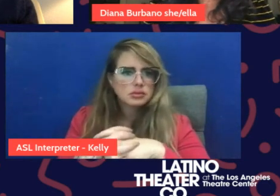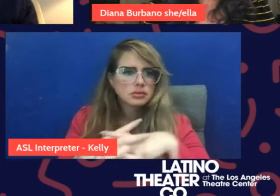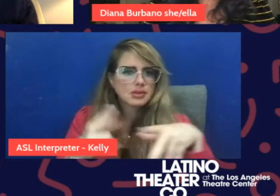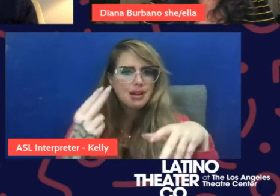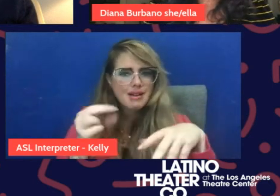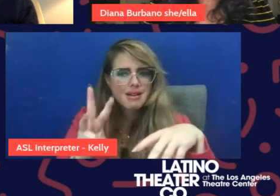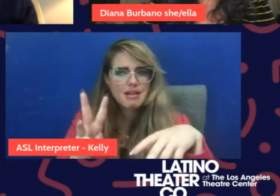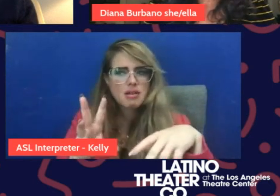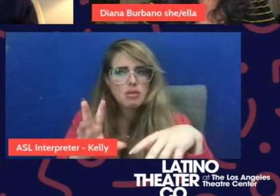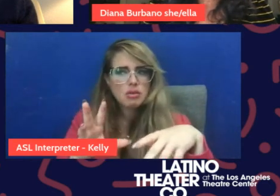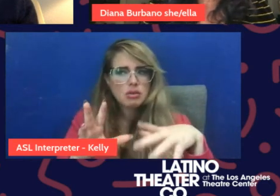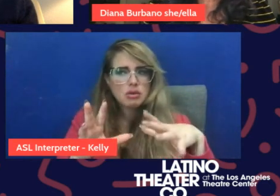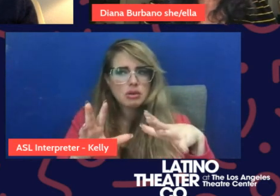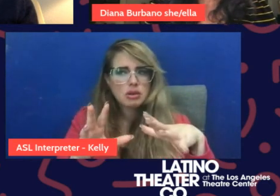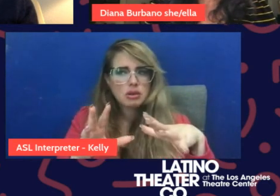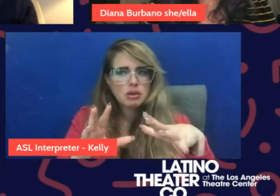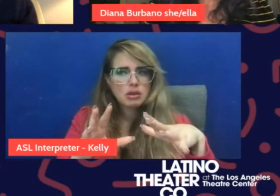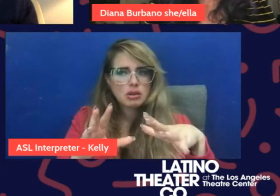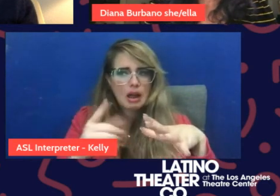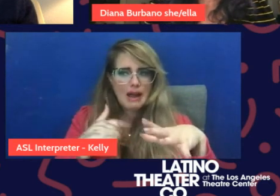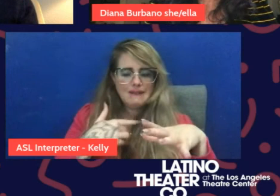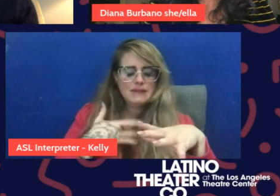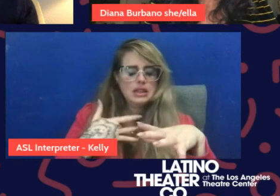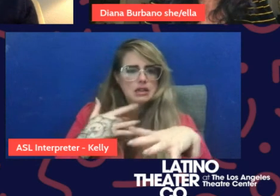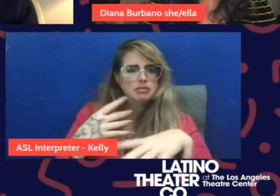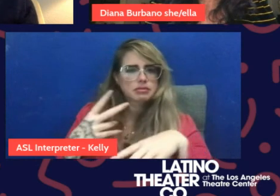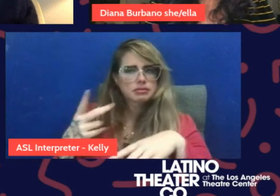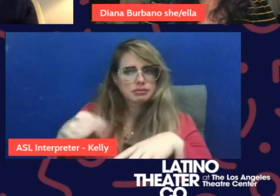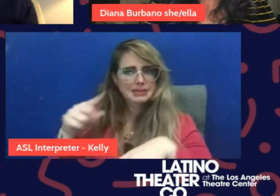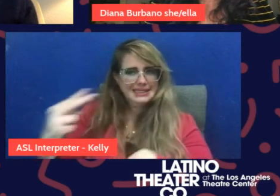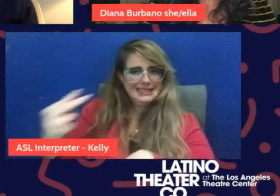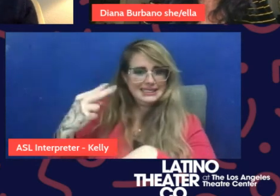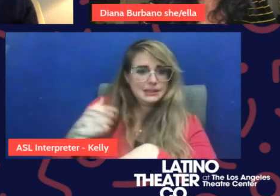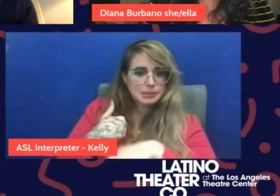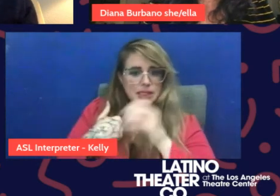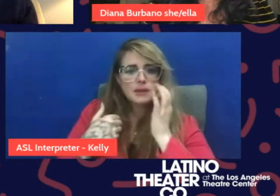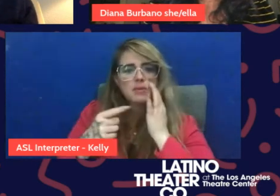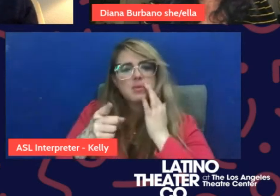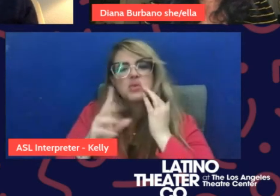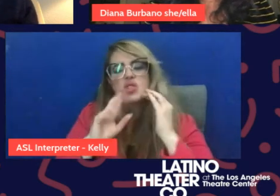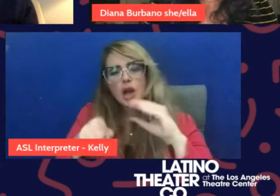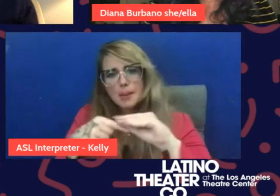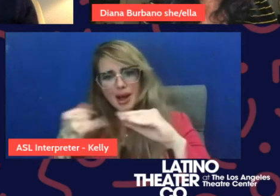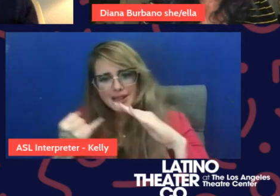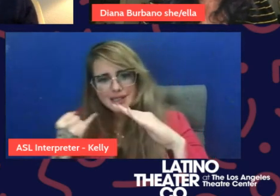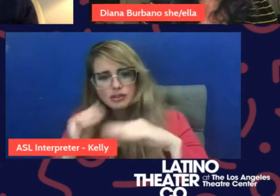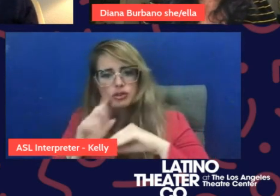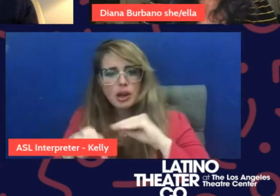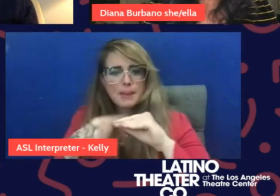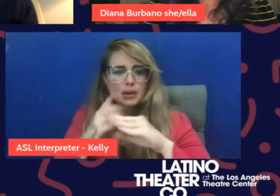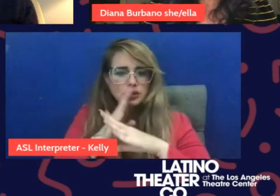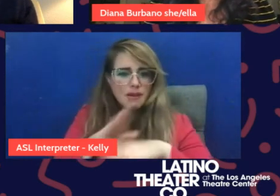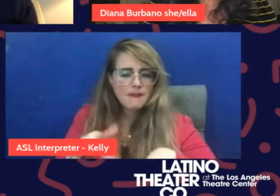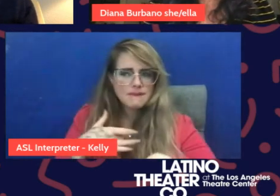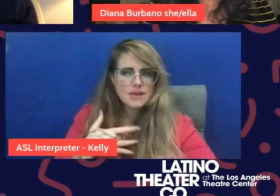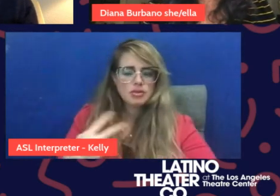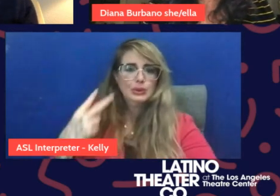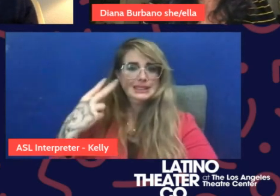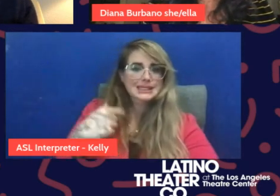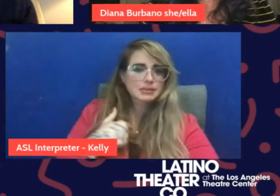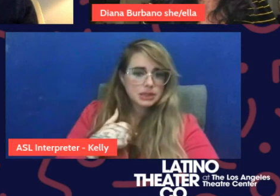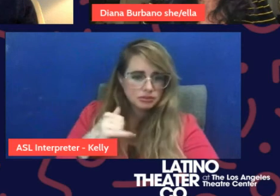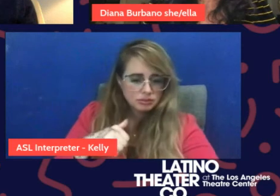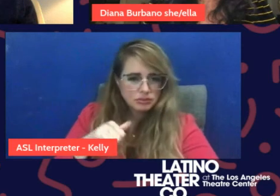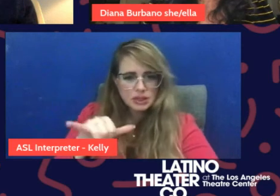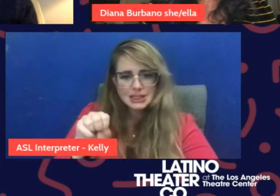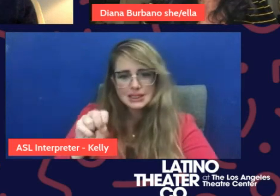how located and seen I felt in hearing Diana, you talking about isolation and silence, and in hearing Yosvani sort of talk